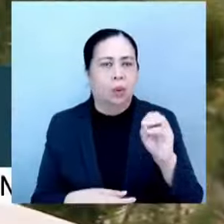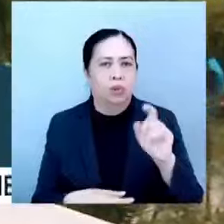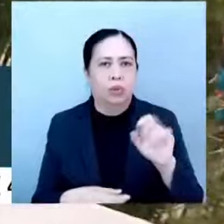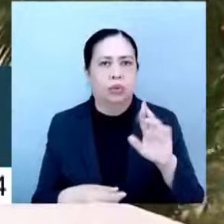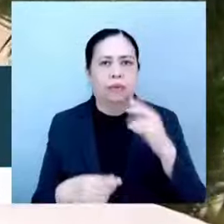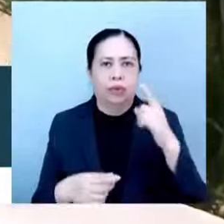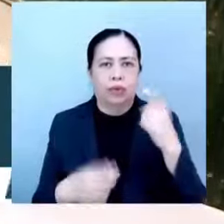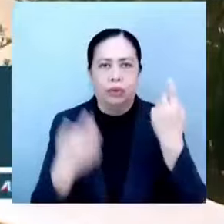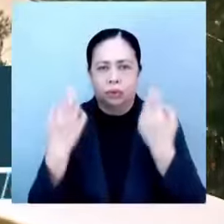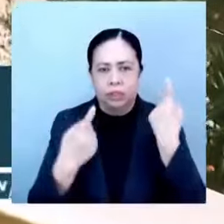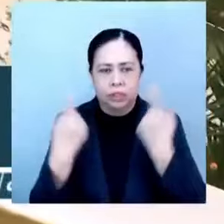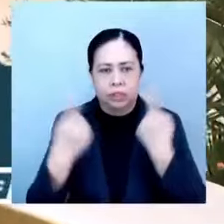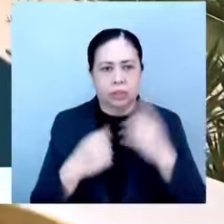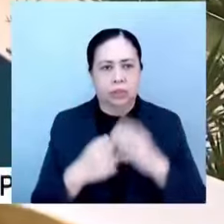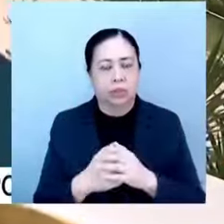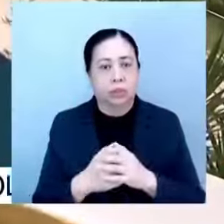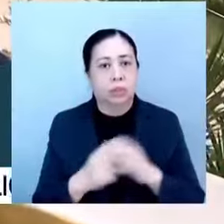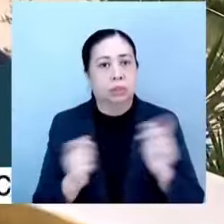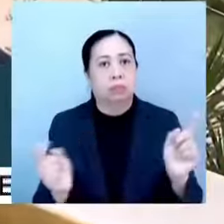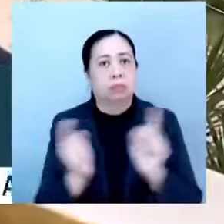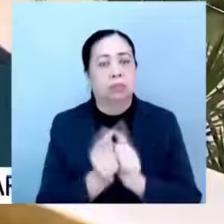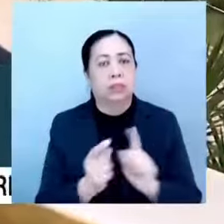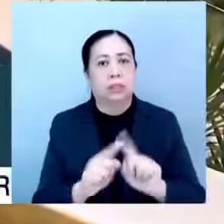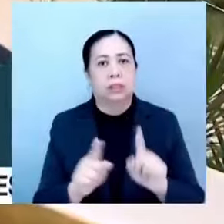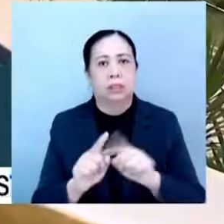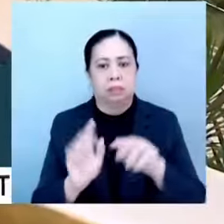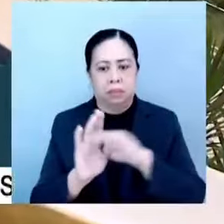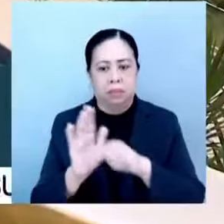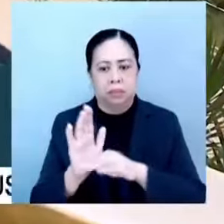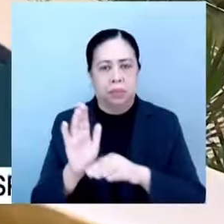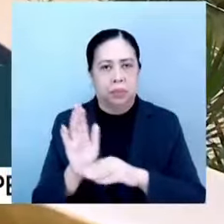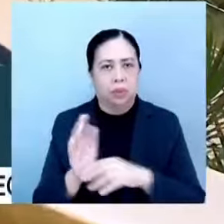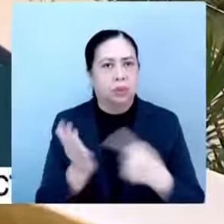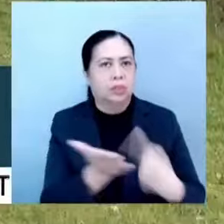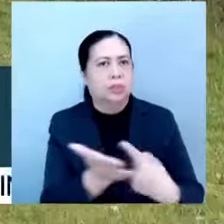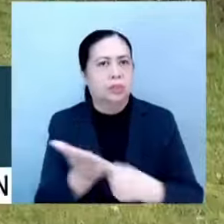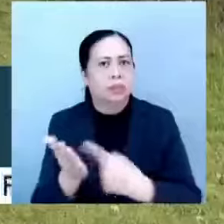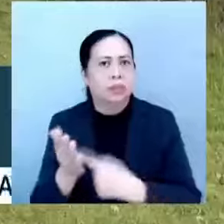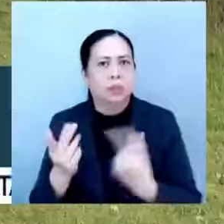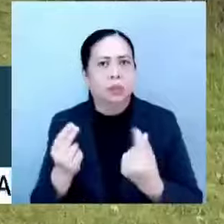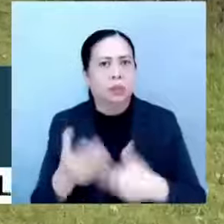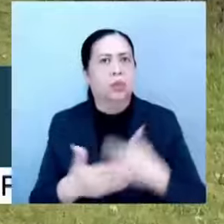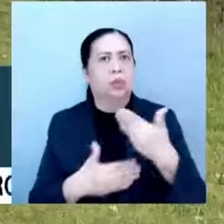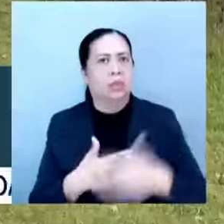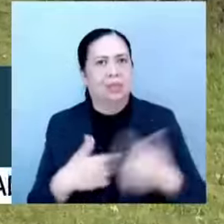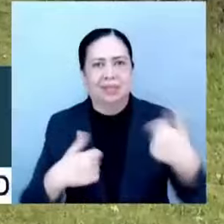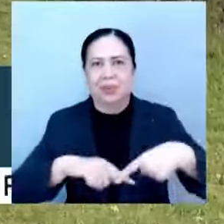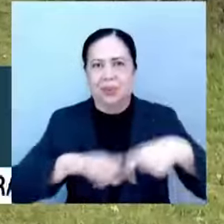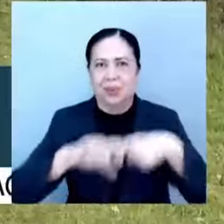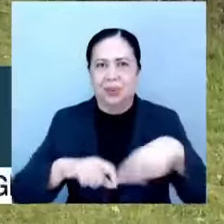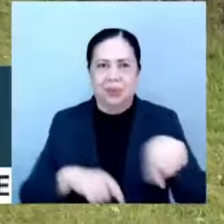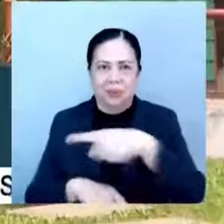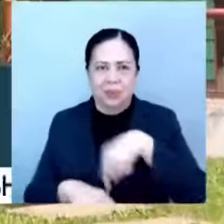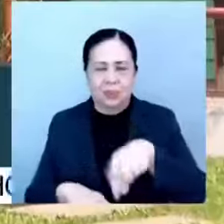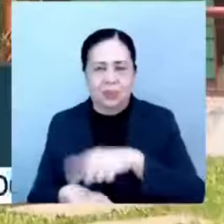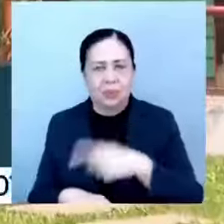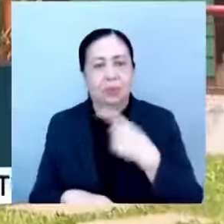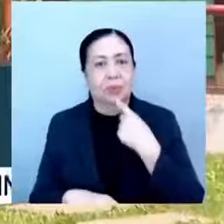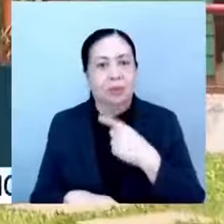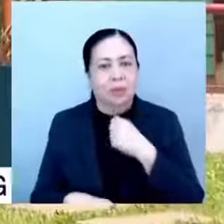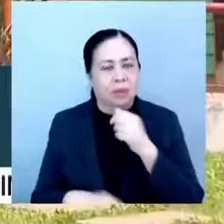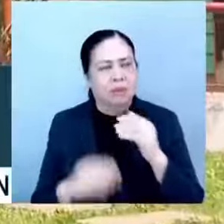Ombudsman. He's also to meet with all those mentioned in the order to discuss their next legal move as a group. When asked if the suspension was unfair,